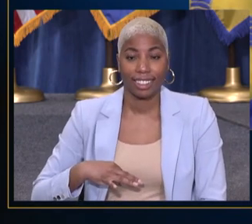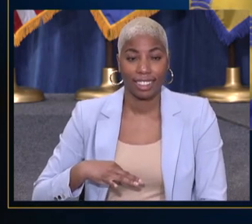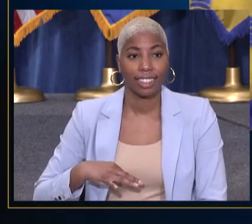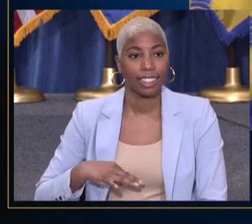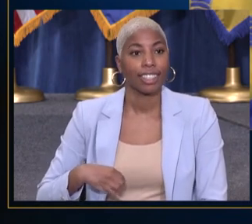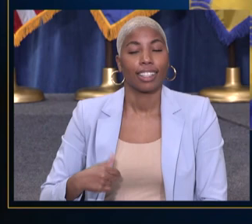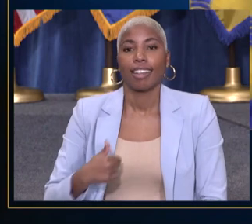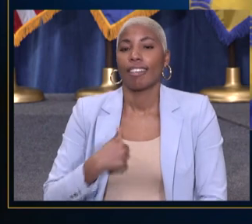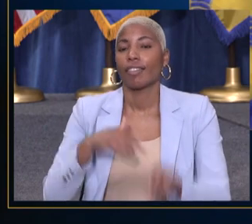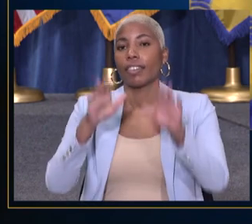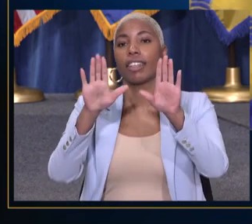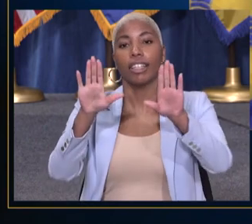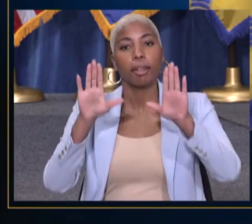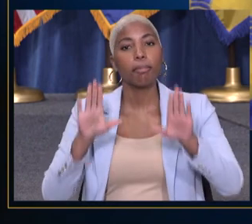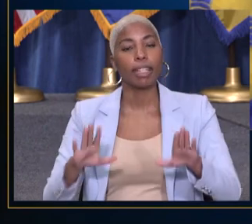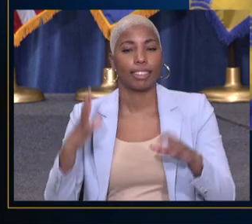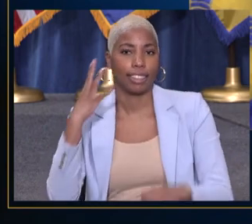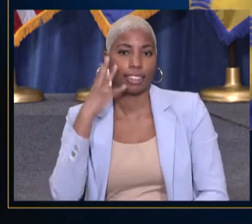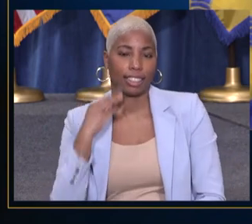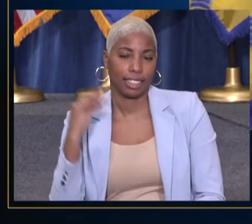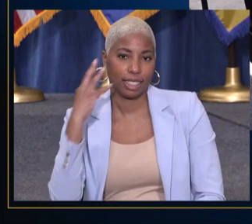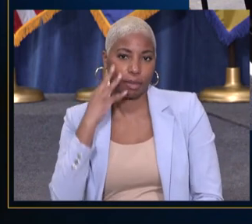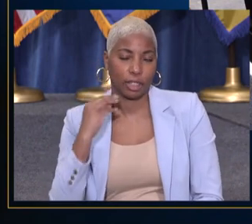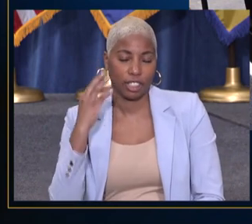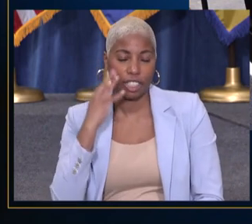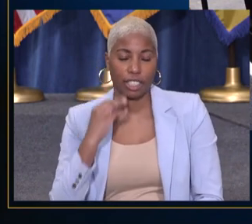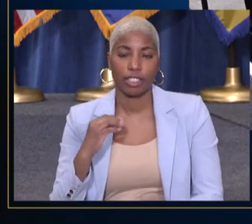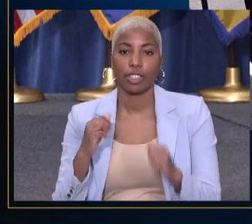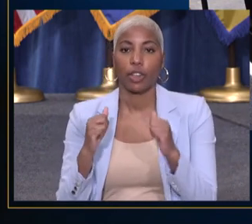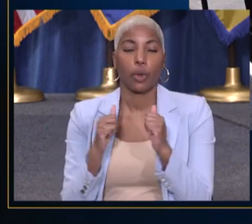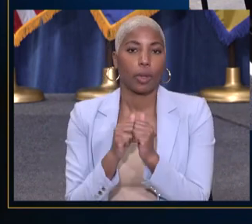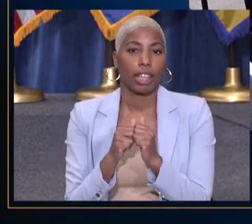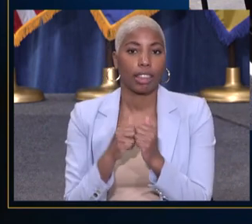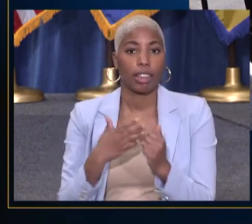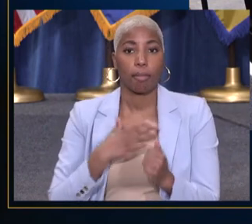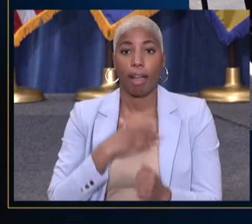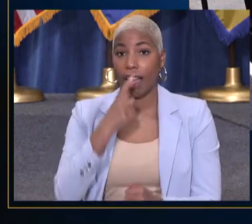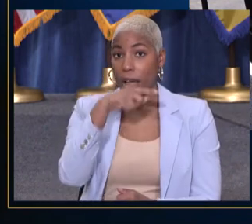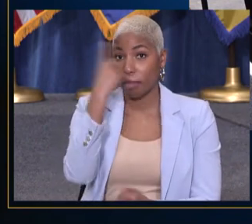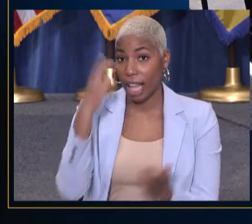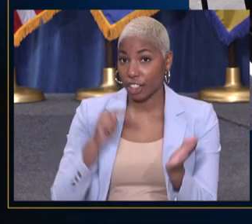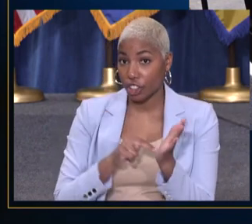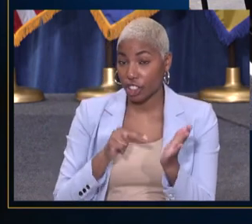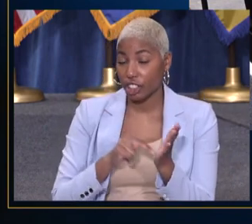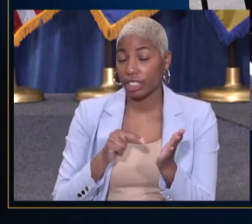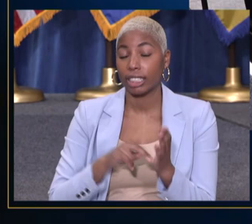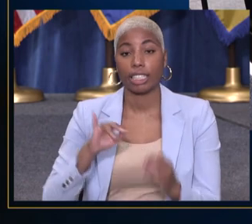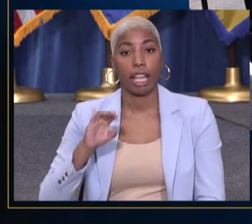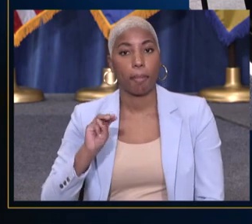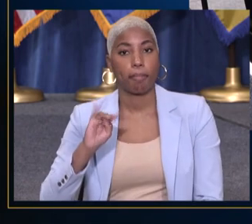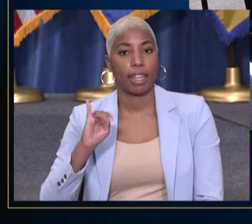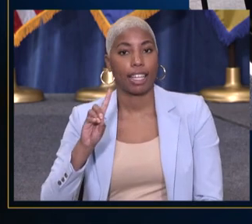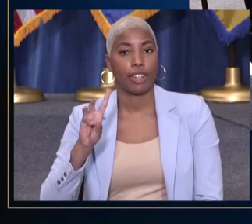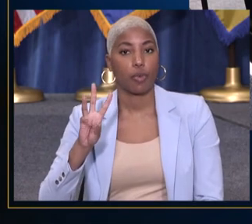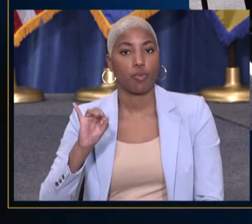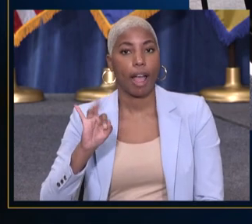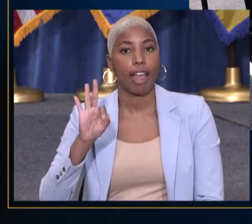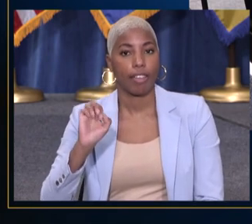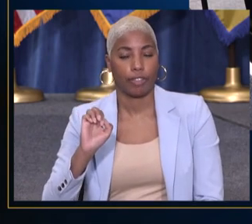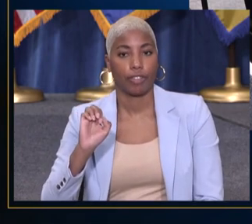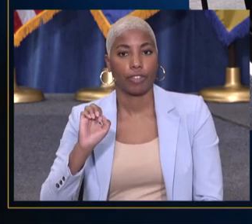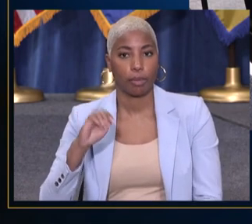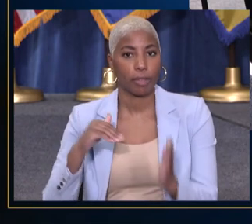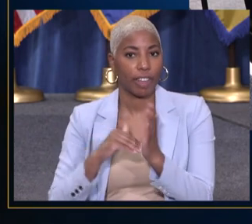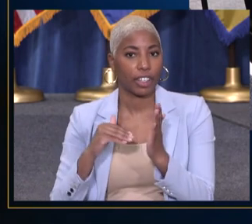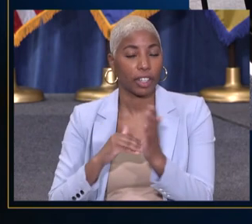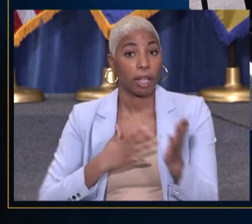such an amazing experience with my Black nurse midwife provider. And